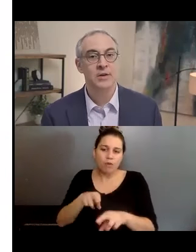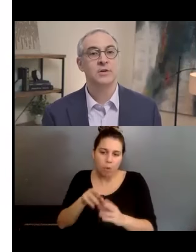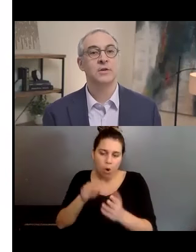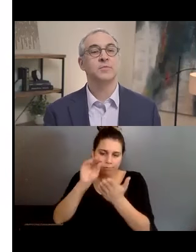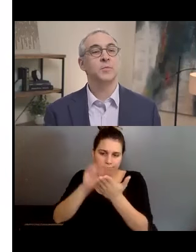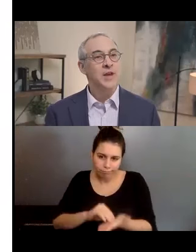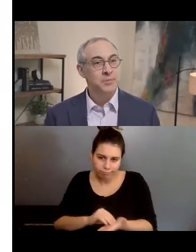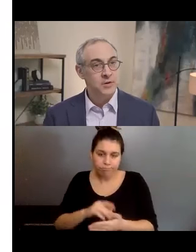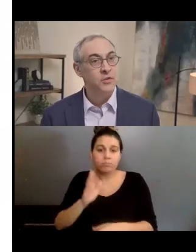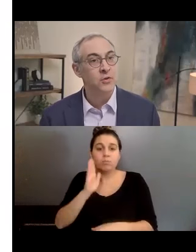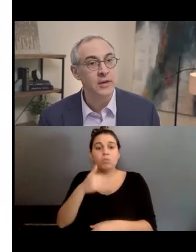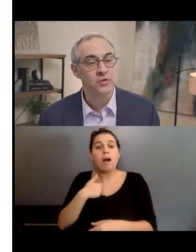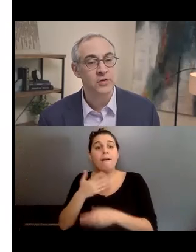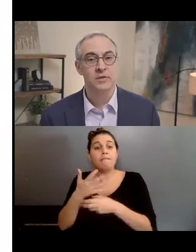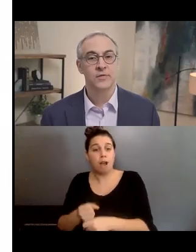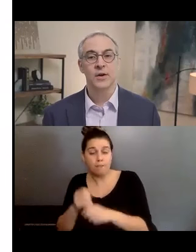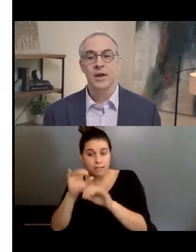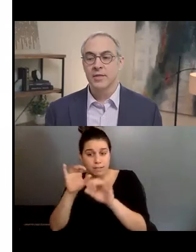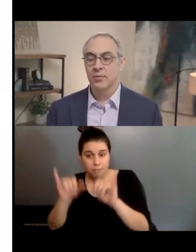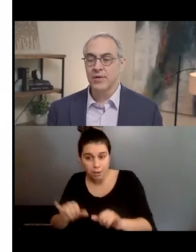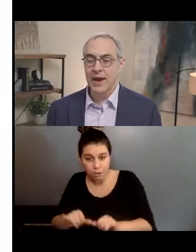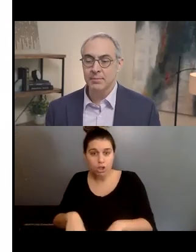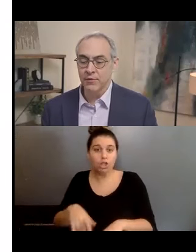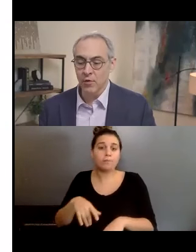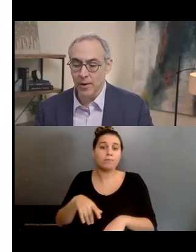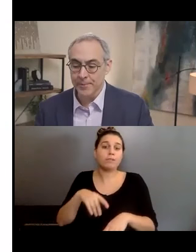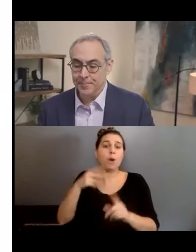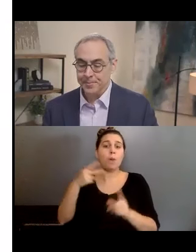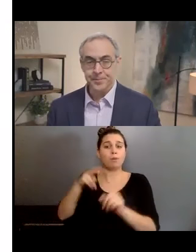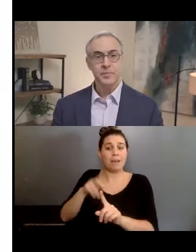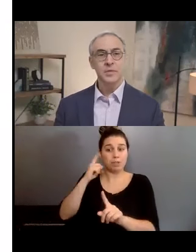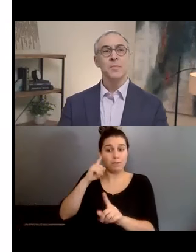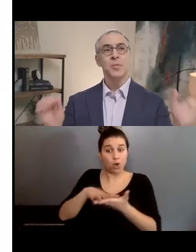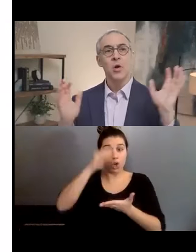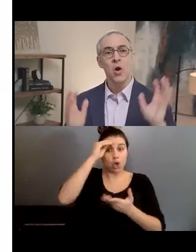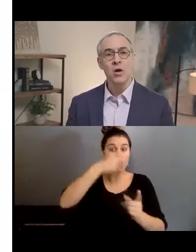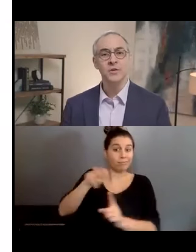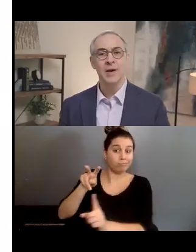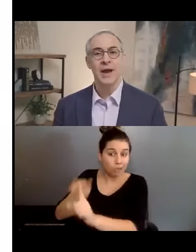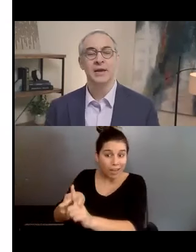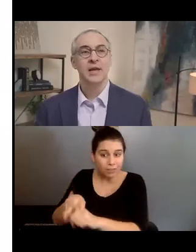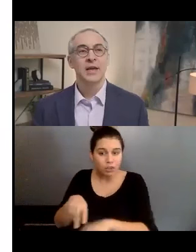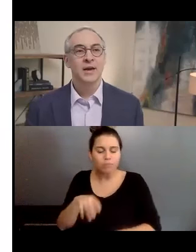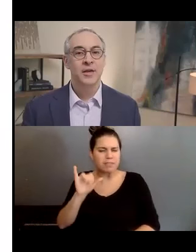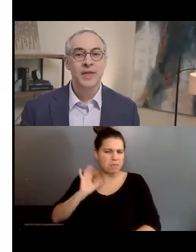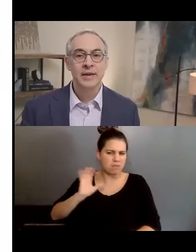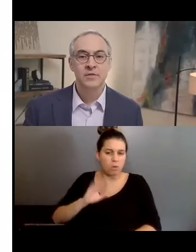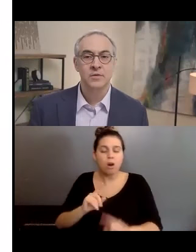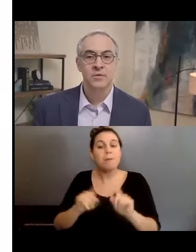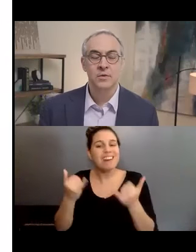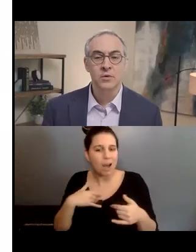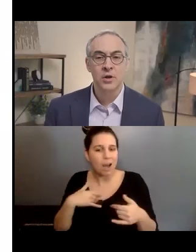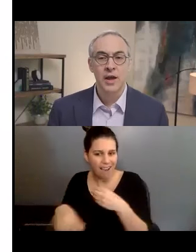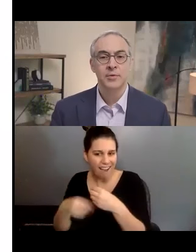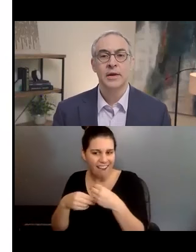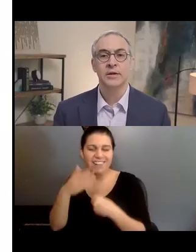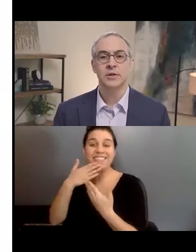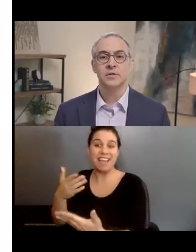confidence measures, perception of learning transfer that we've had before. But we're also adding, thanks to